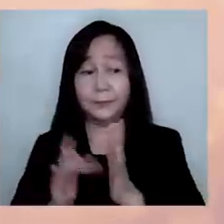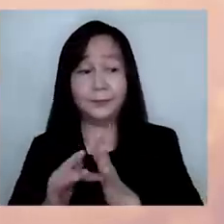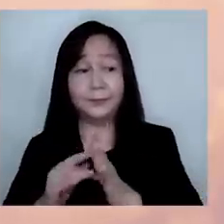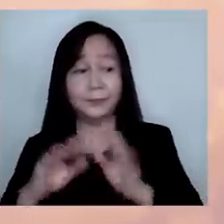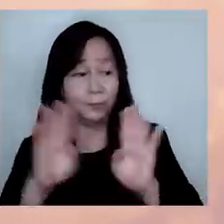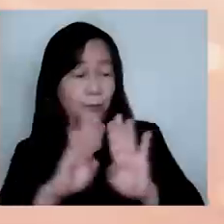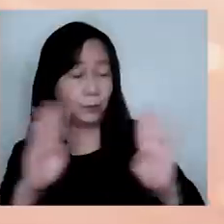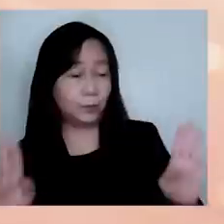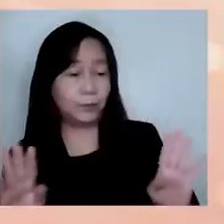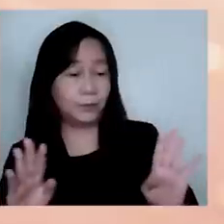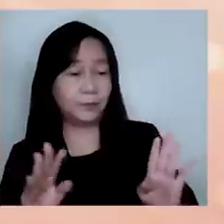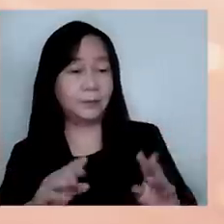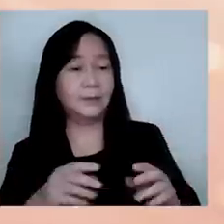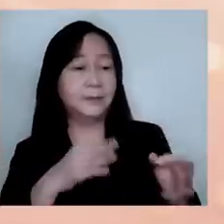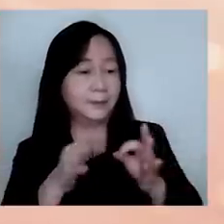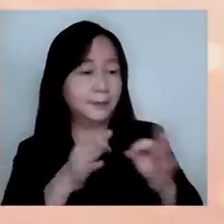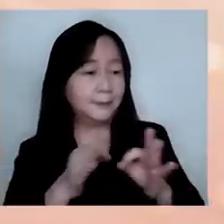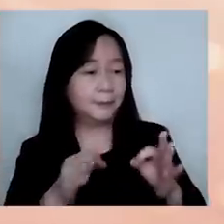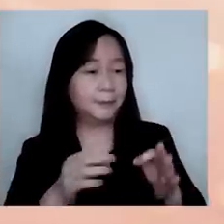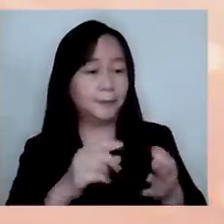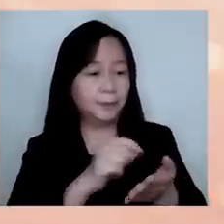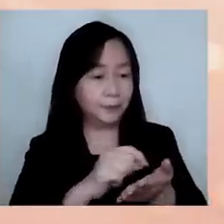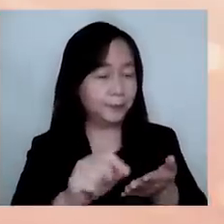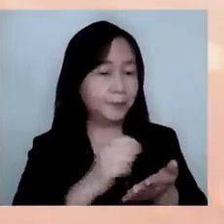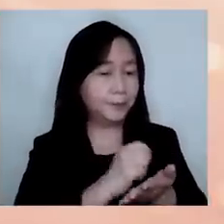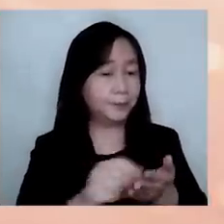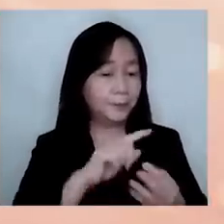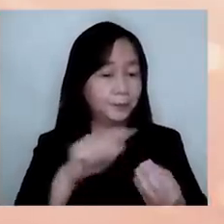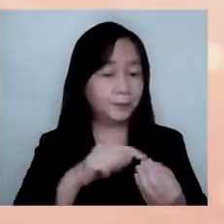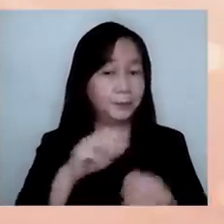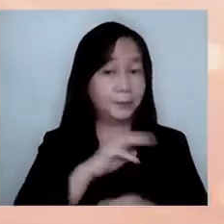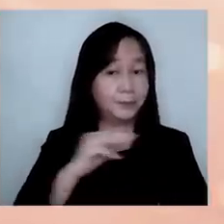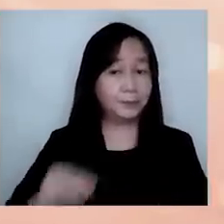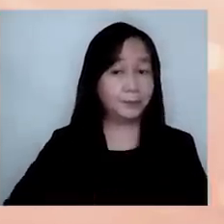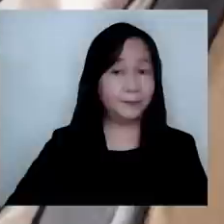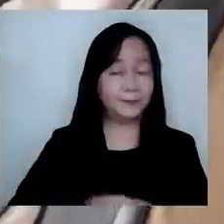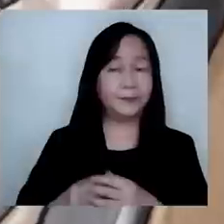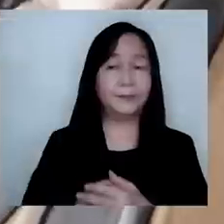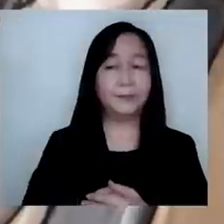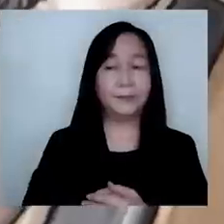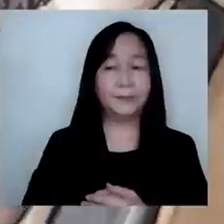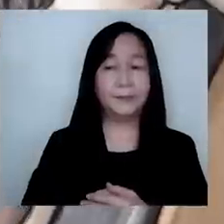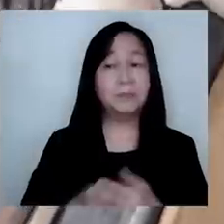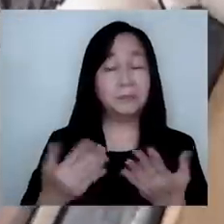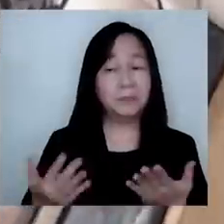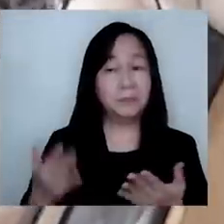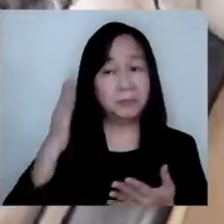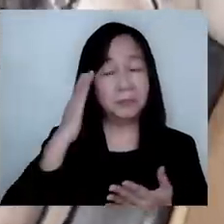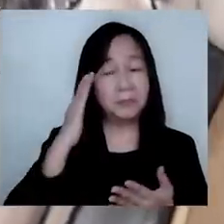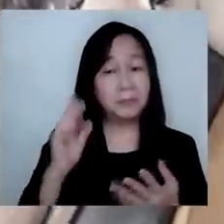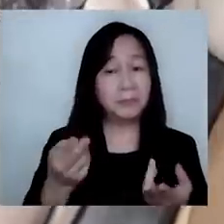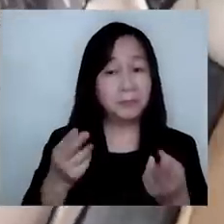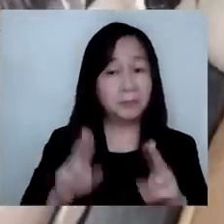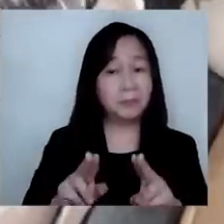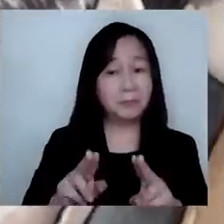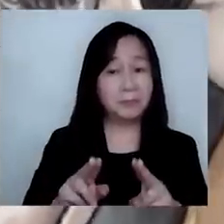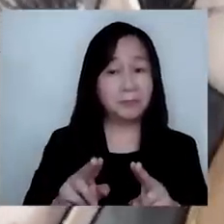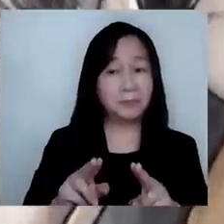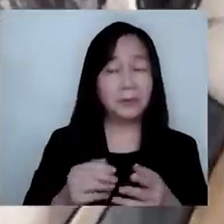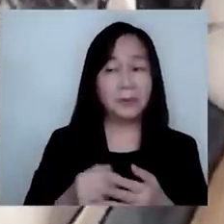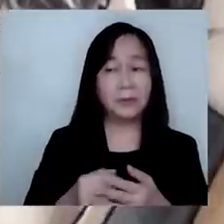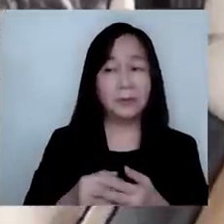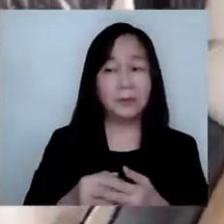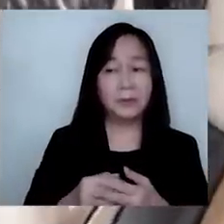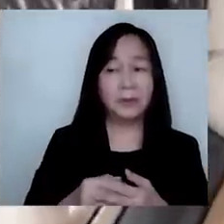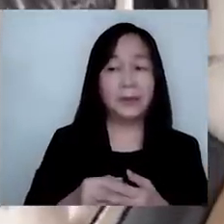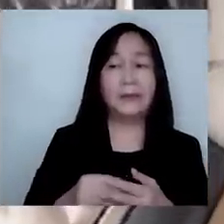Messiah we are familiar with how the encounter ended they recognized him through the